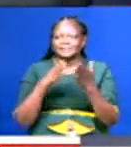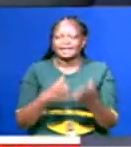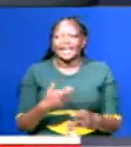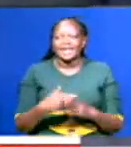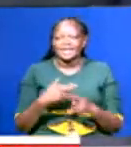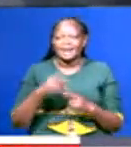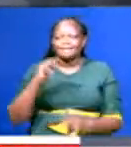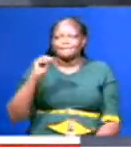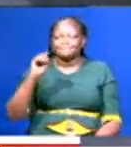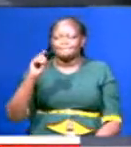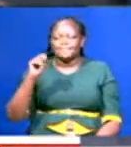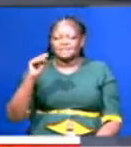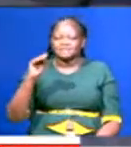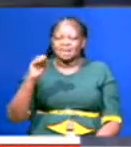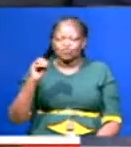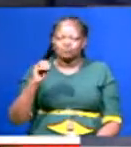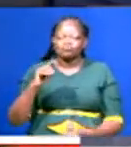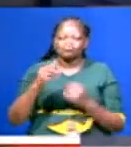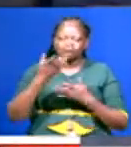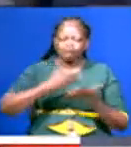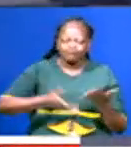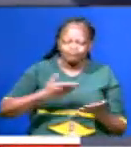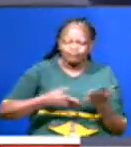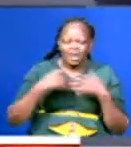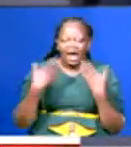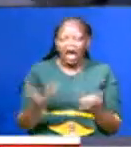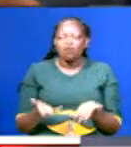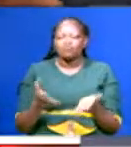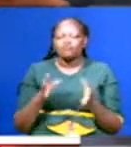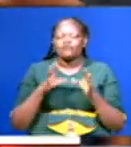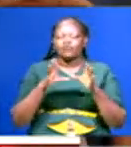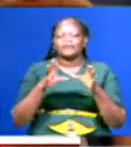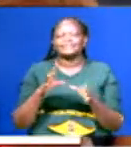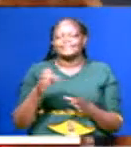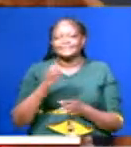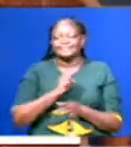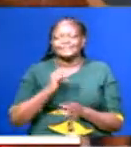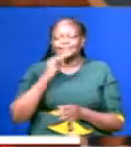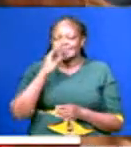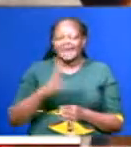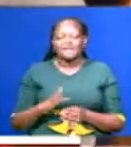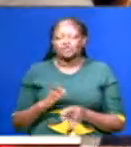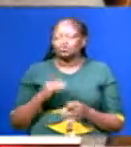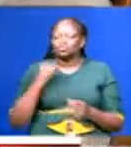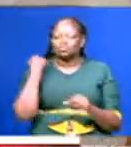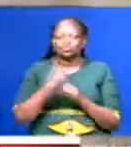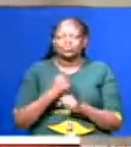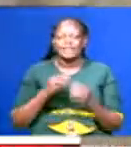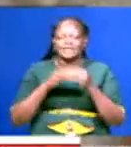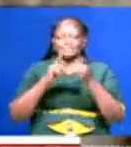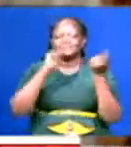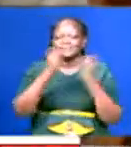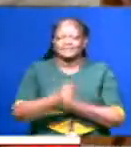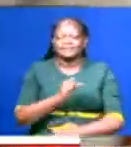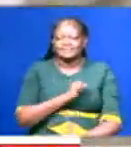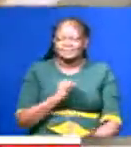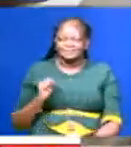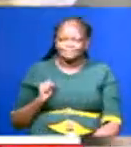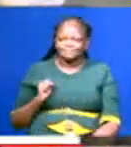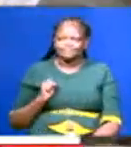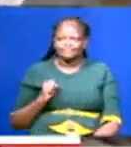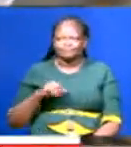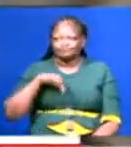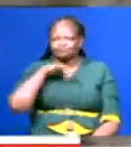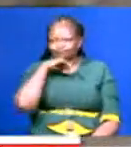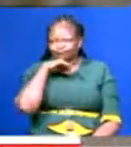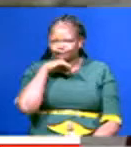Matsayo to engage on how to compel Senate Speaker to effect leadership changes in the Senate. Raila left